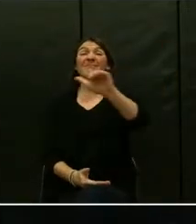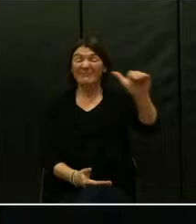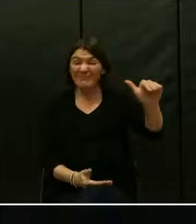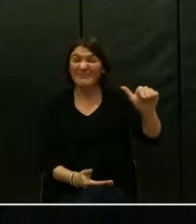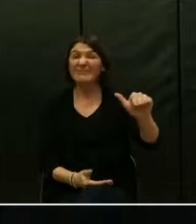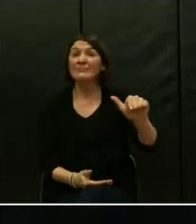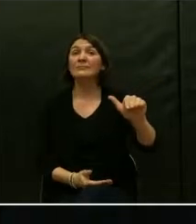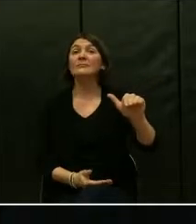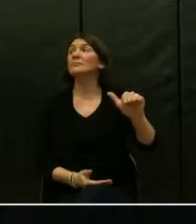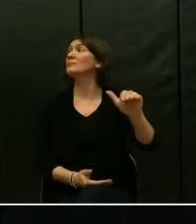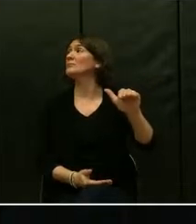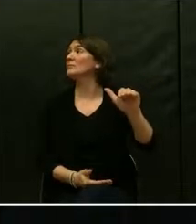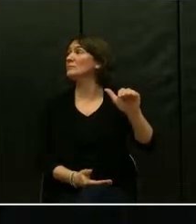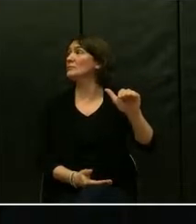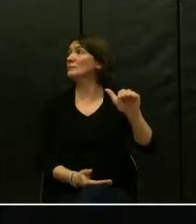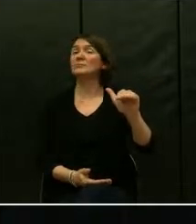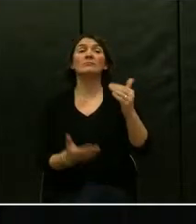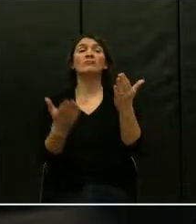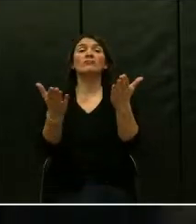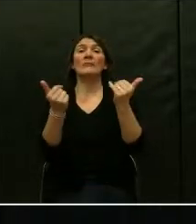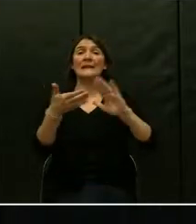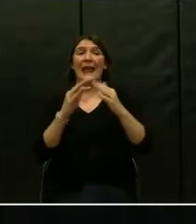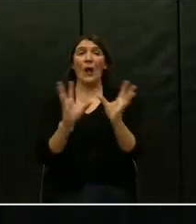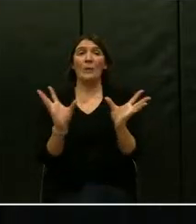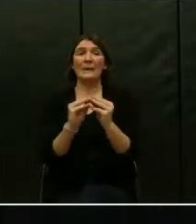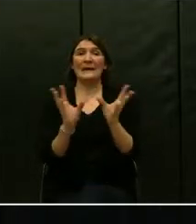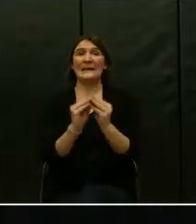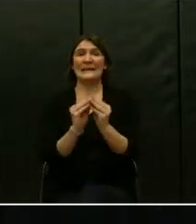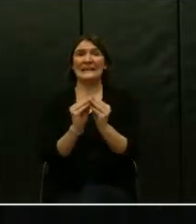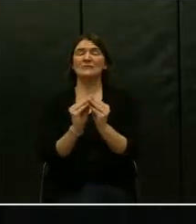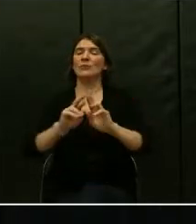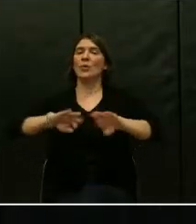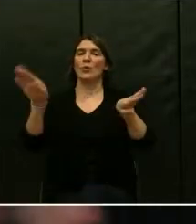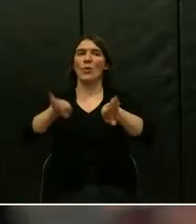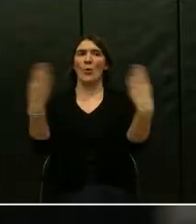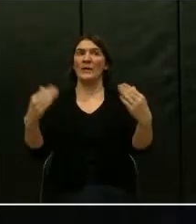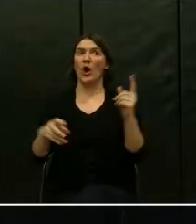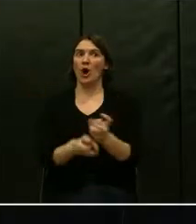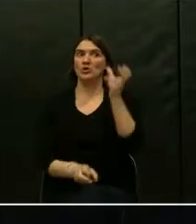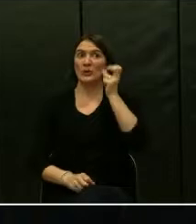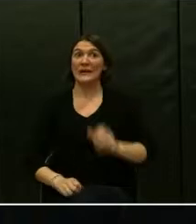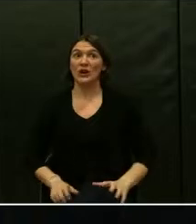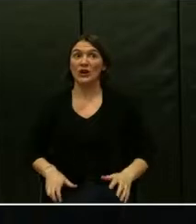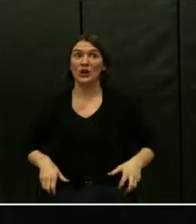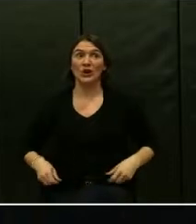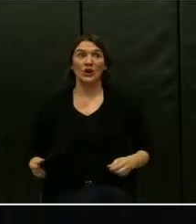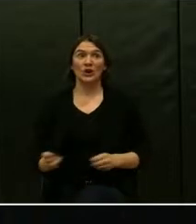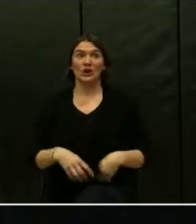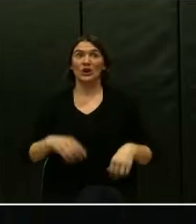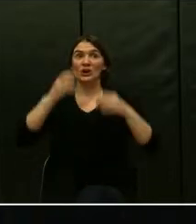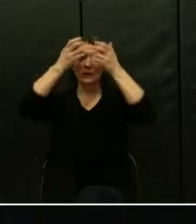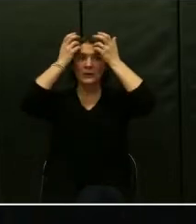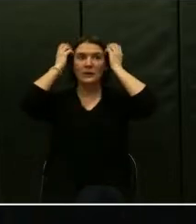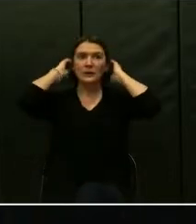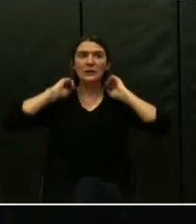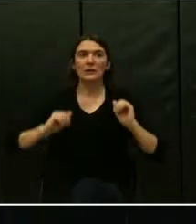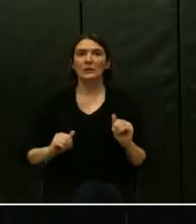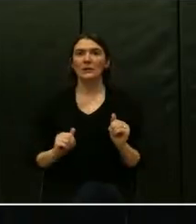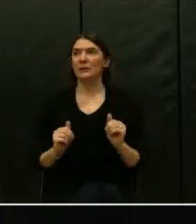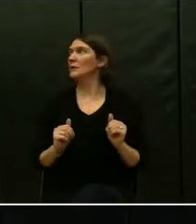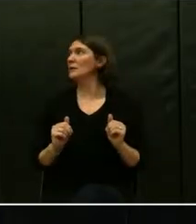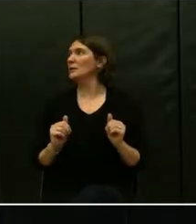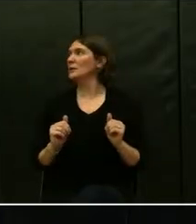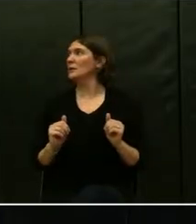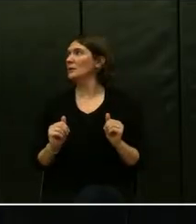2024 representative town meeting is called to order first order of